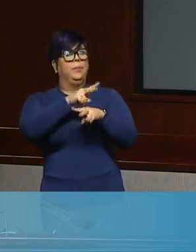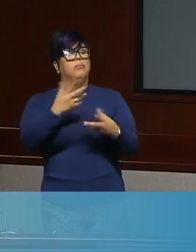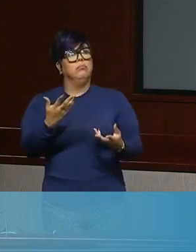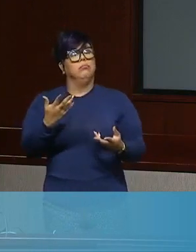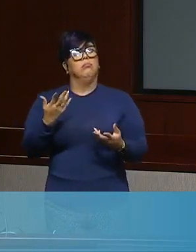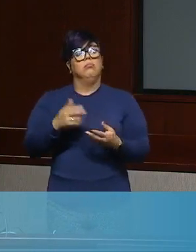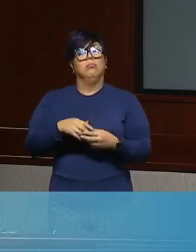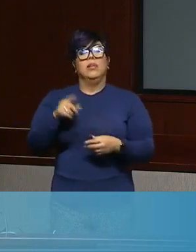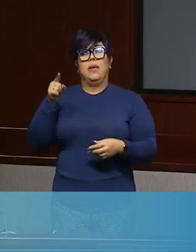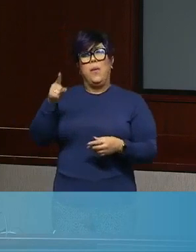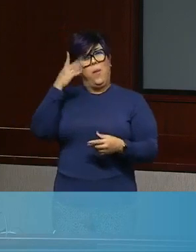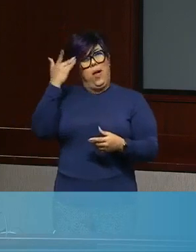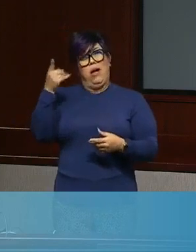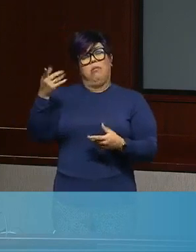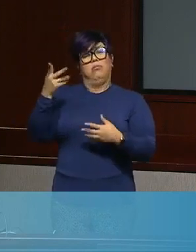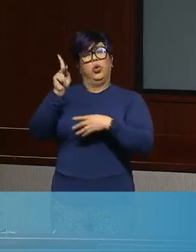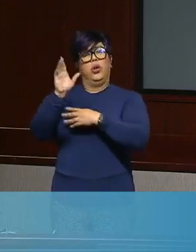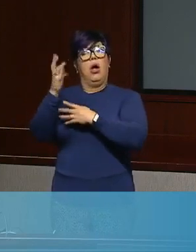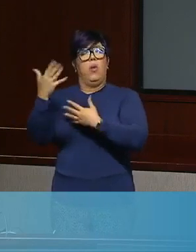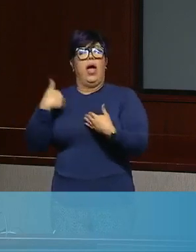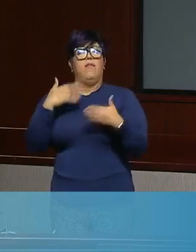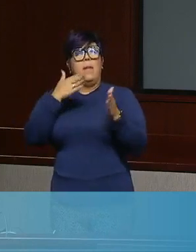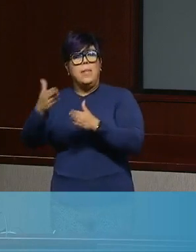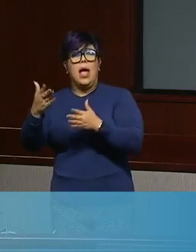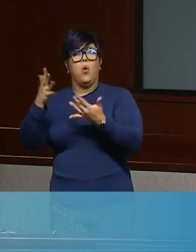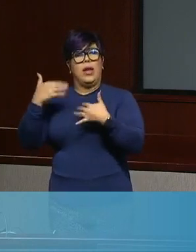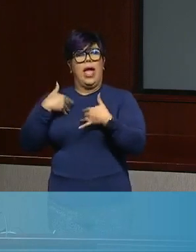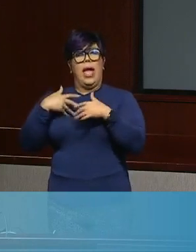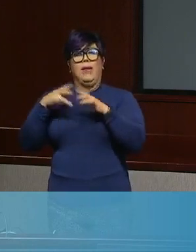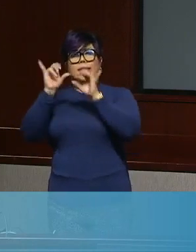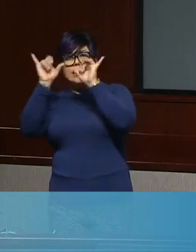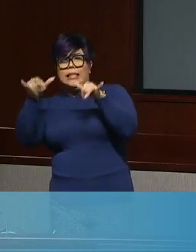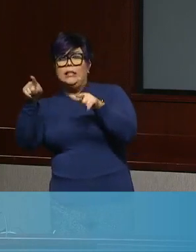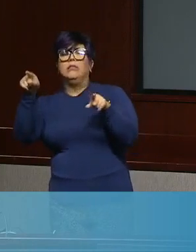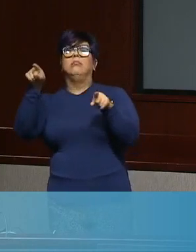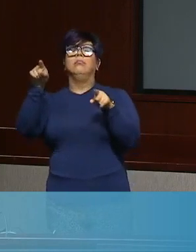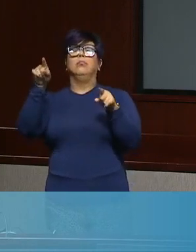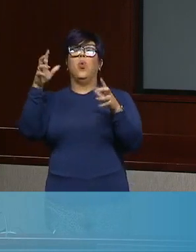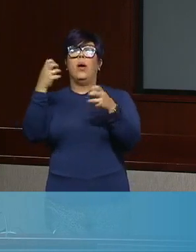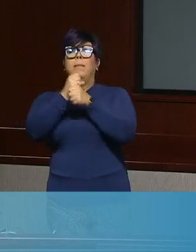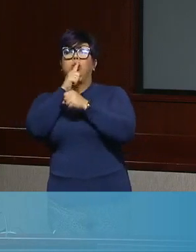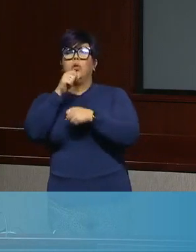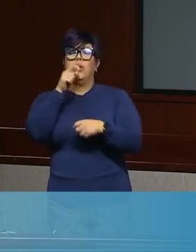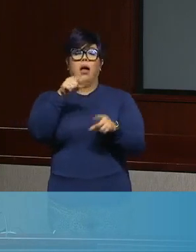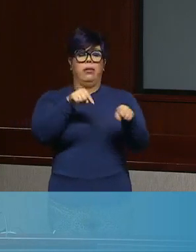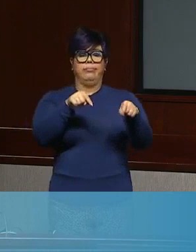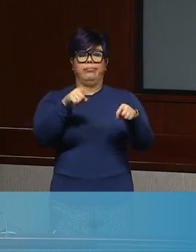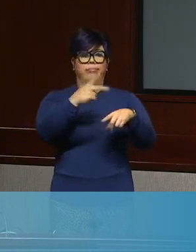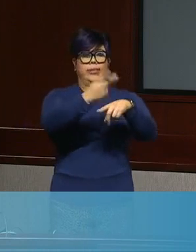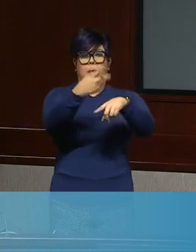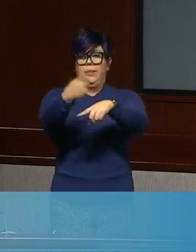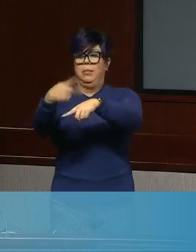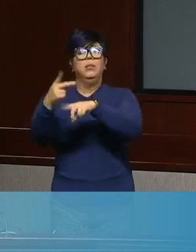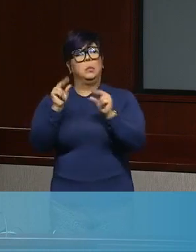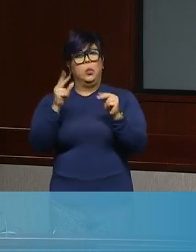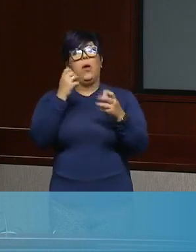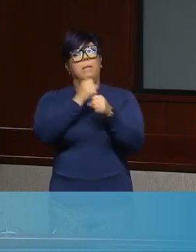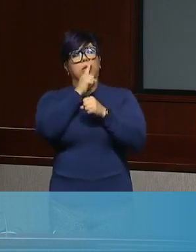design and infrastructure, the city and county working together are avoiding duplicative efforts, expediting